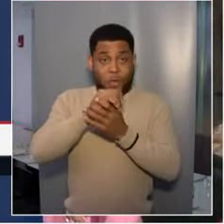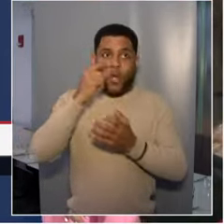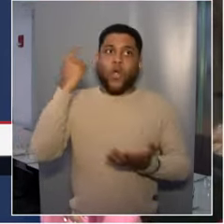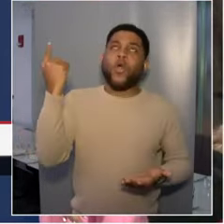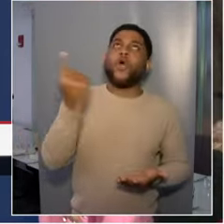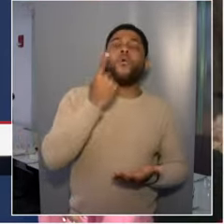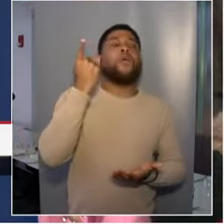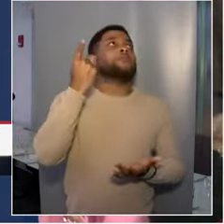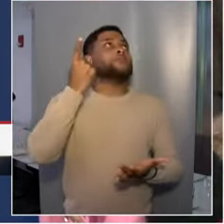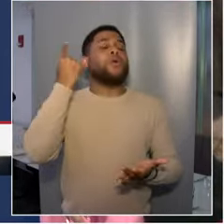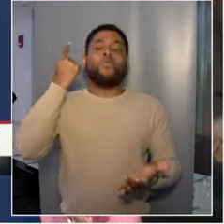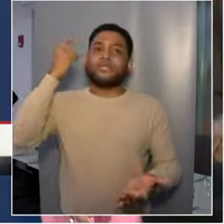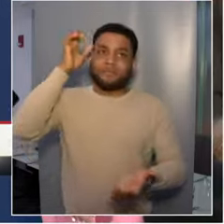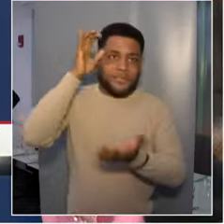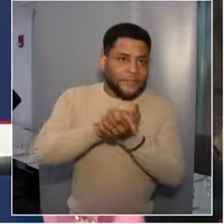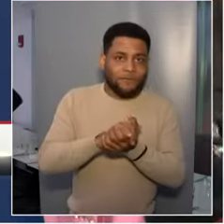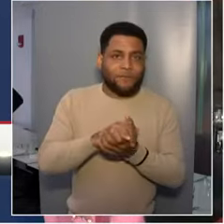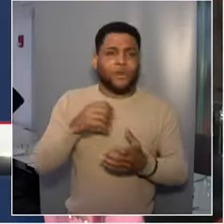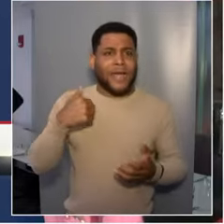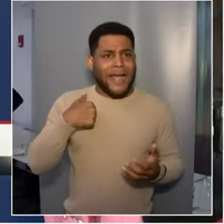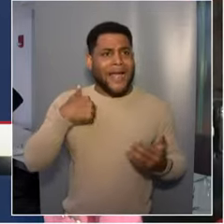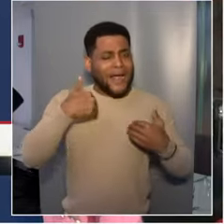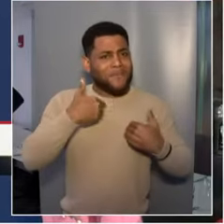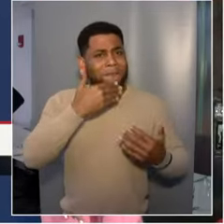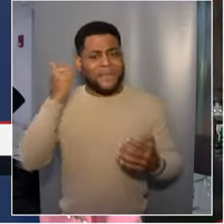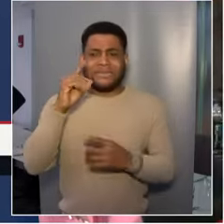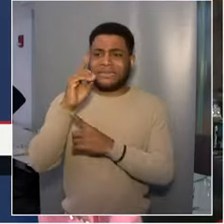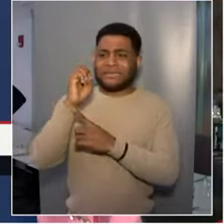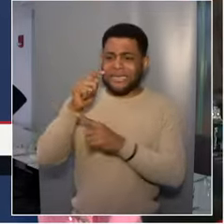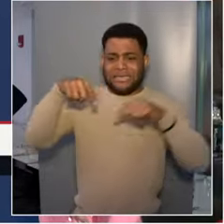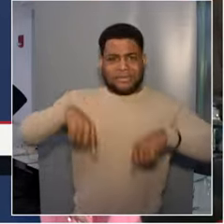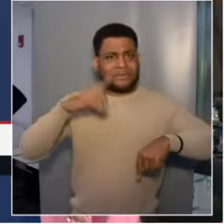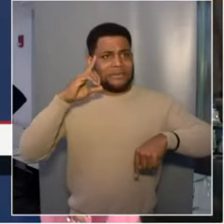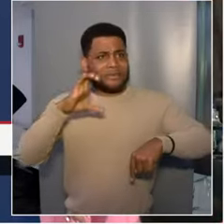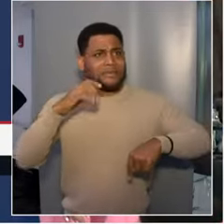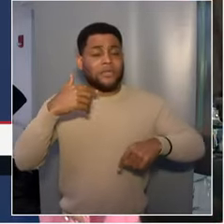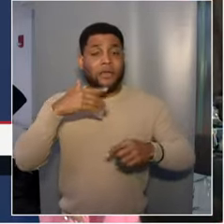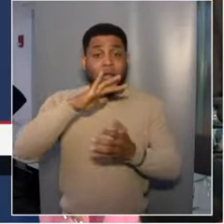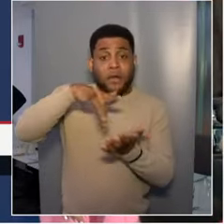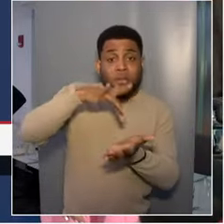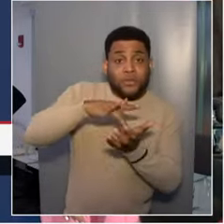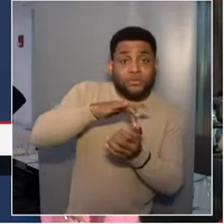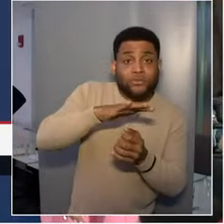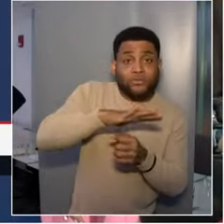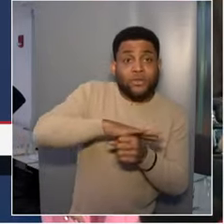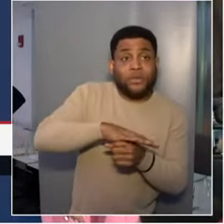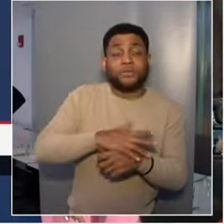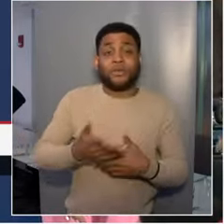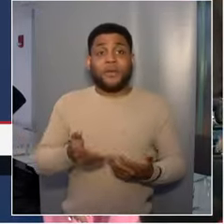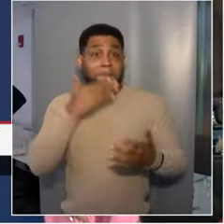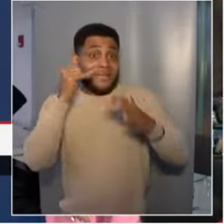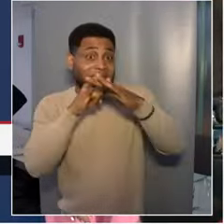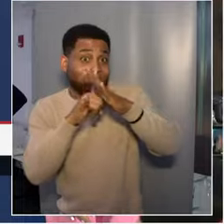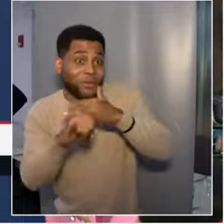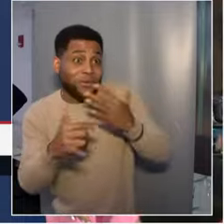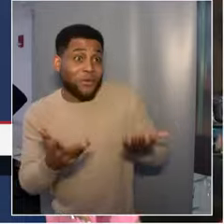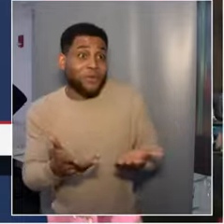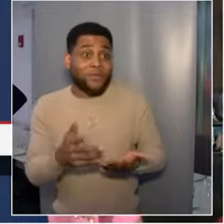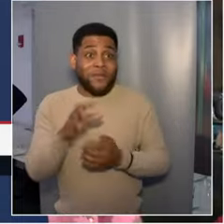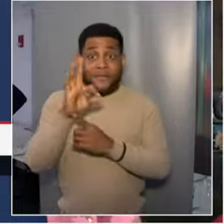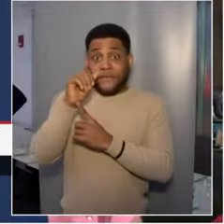had the best deal. We have the most central location, best served by transit, a fan base that loves the